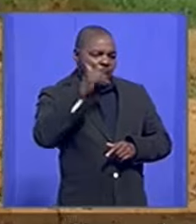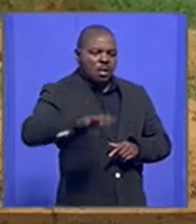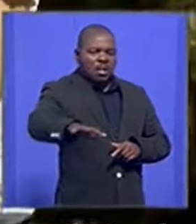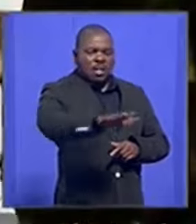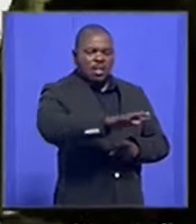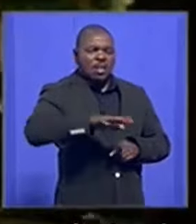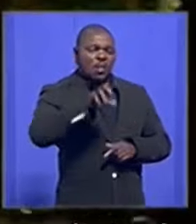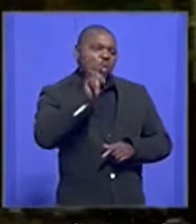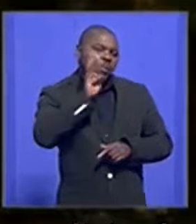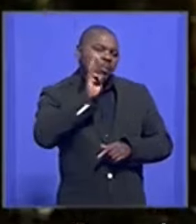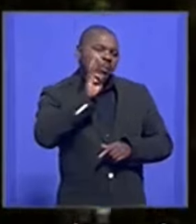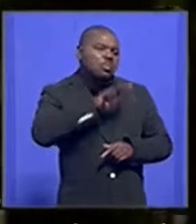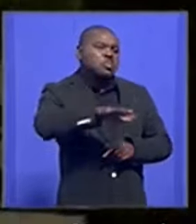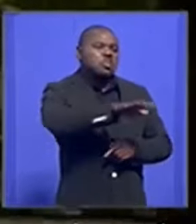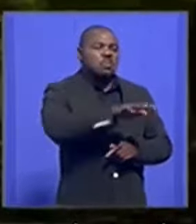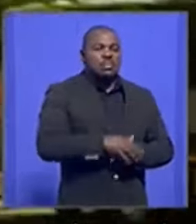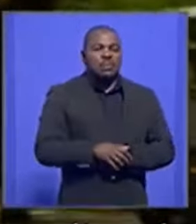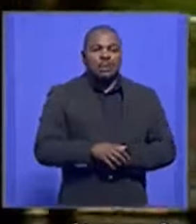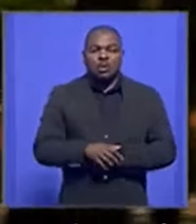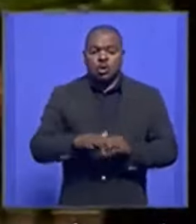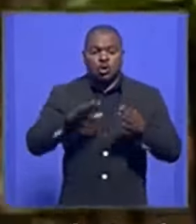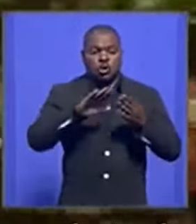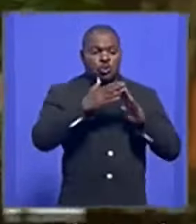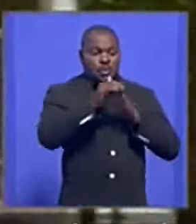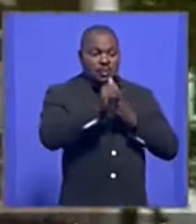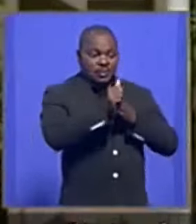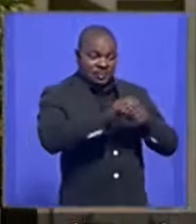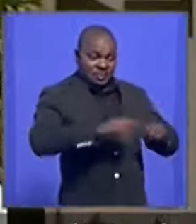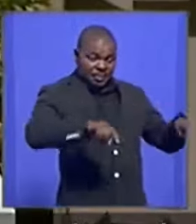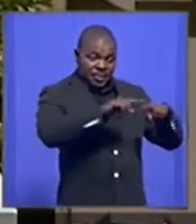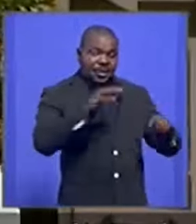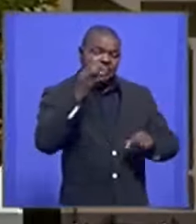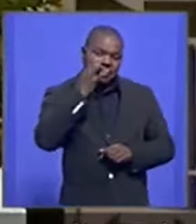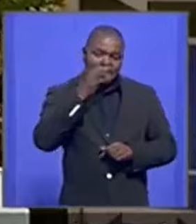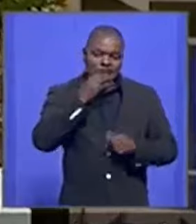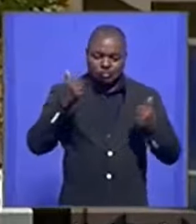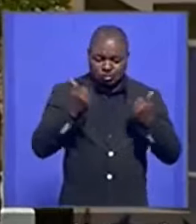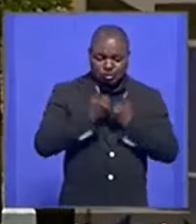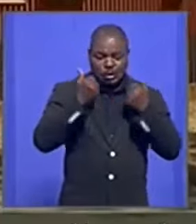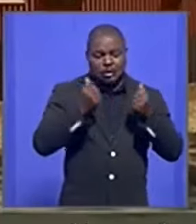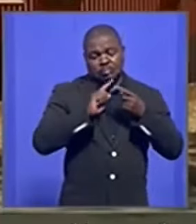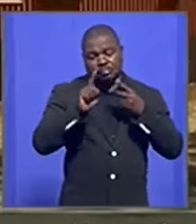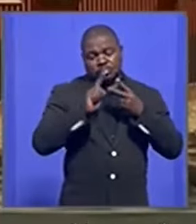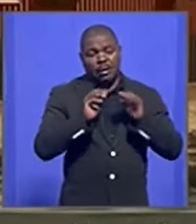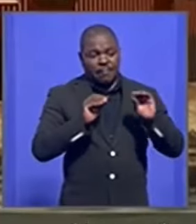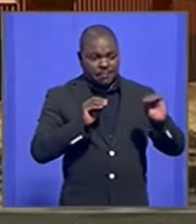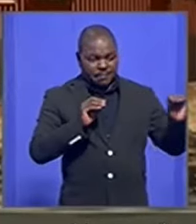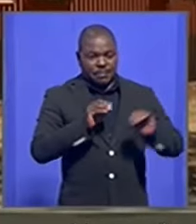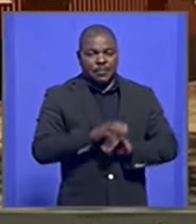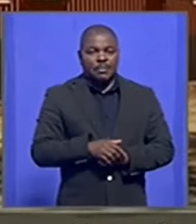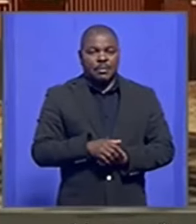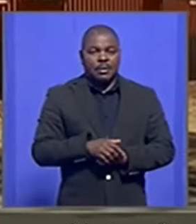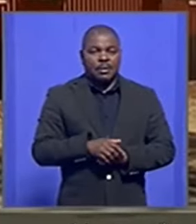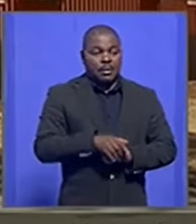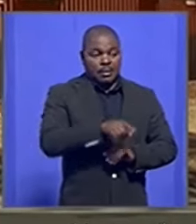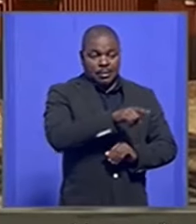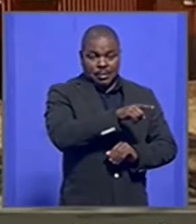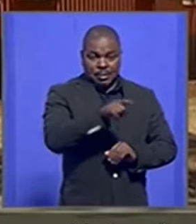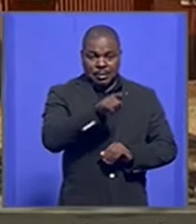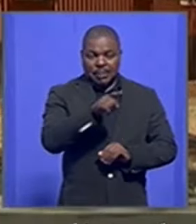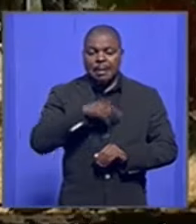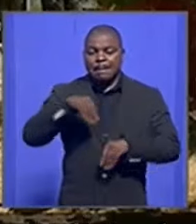metsi. Baeteledipele ba selegae ba re go santse go na le dikgwetlho tseo ba lebaganeng natso. The area is still part of the mine's private